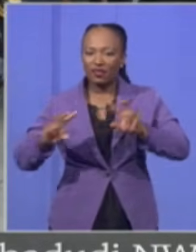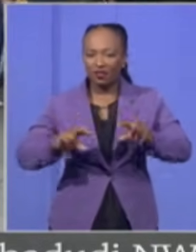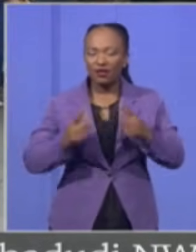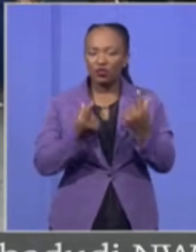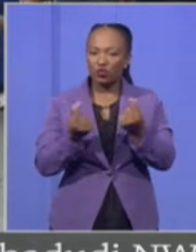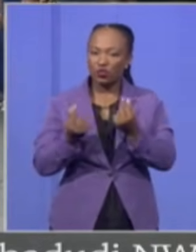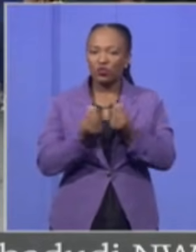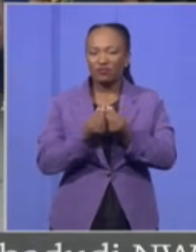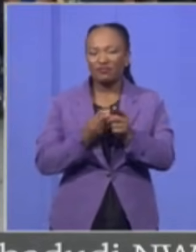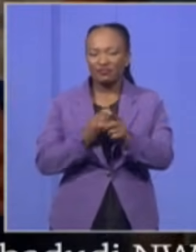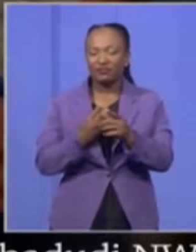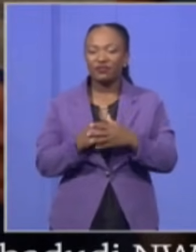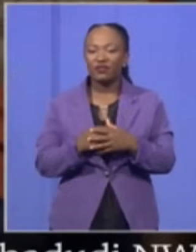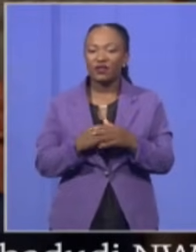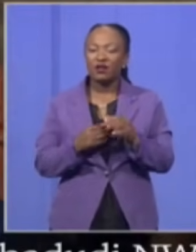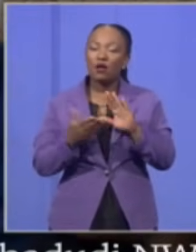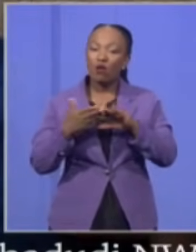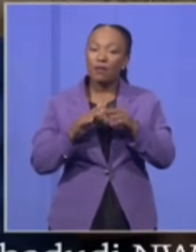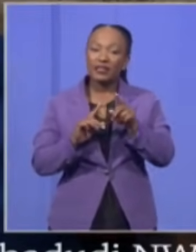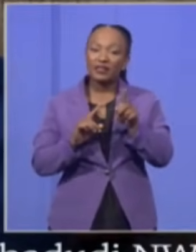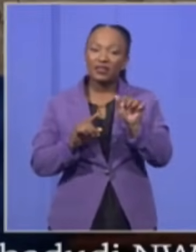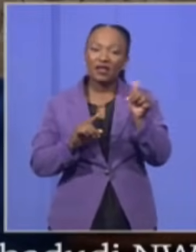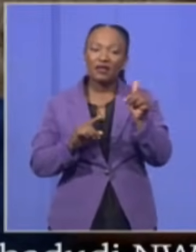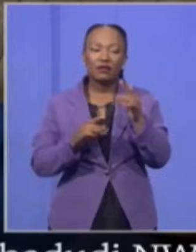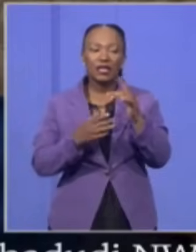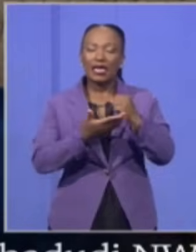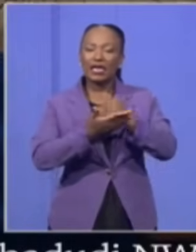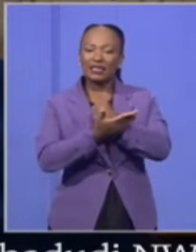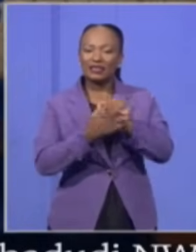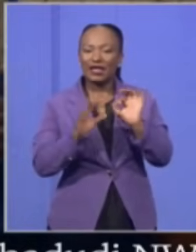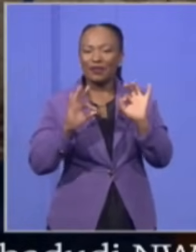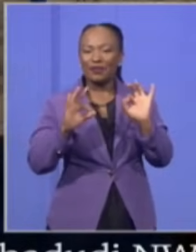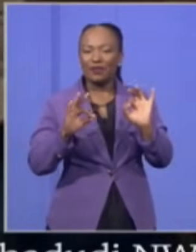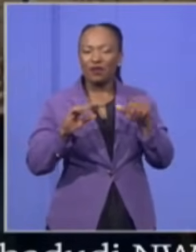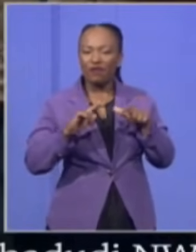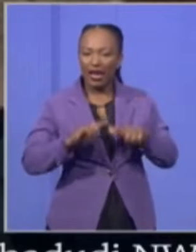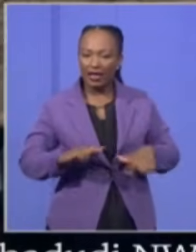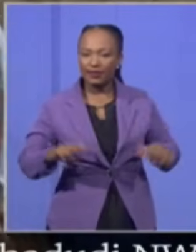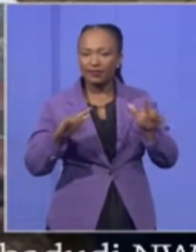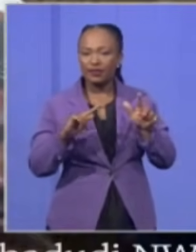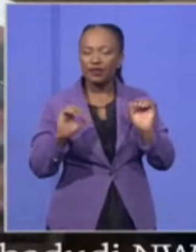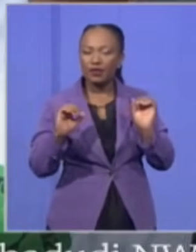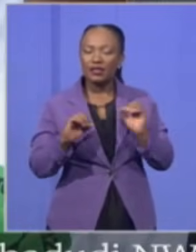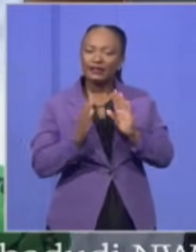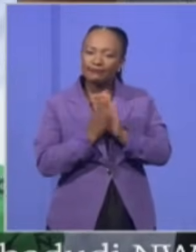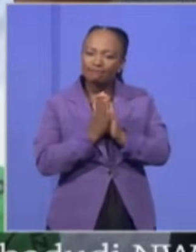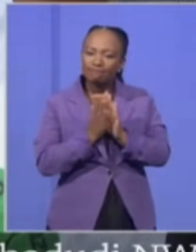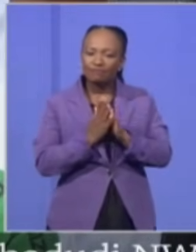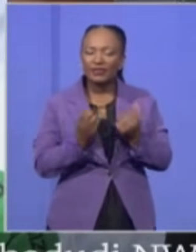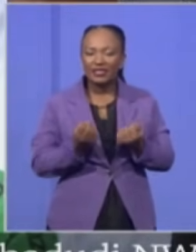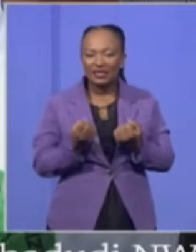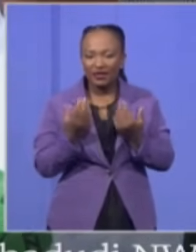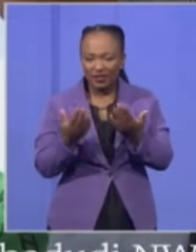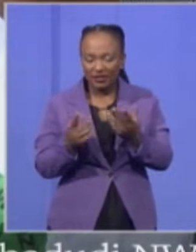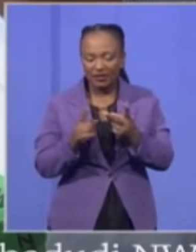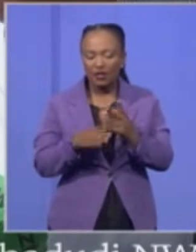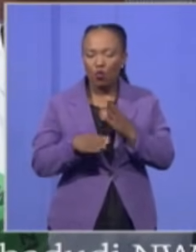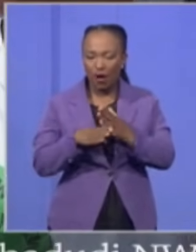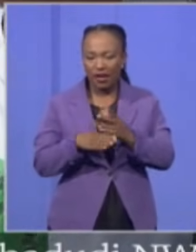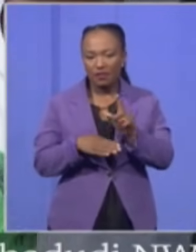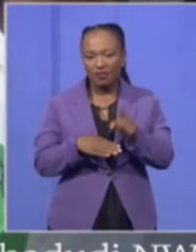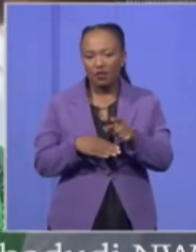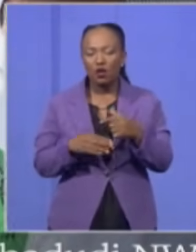ba lopang ditirelo ke ba ba dulang kwa mafelong a sa kwadisiwang semmuso ba kopa ditiro le ditirelo. Ke re le youth re sokola ka bazare